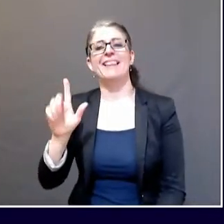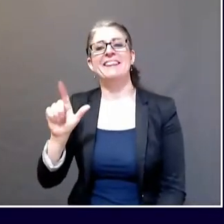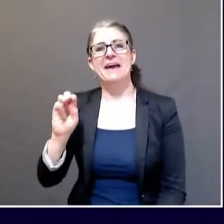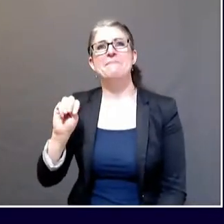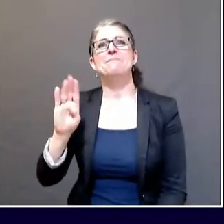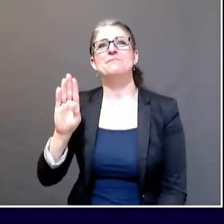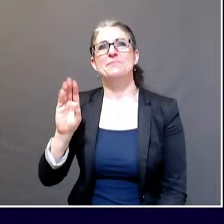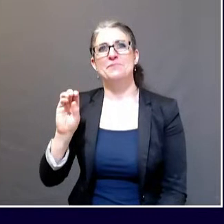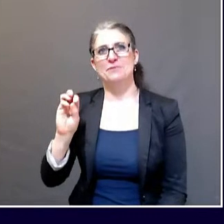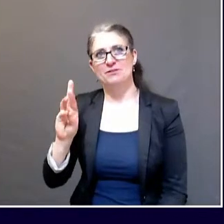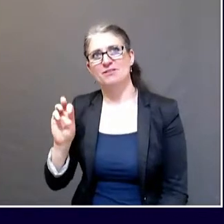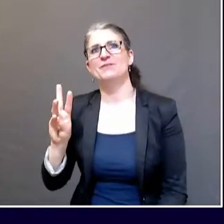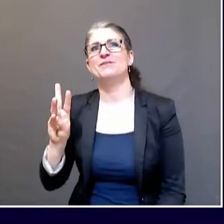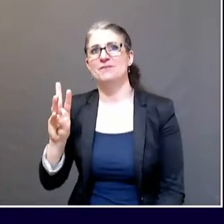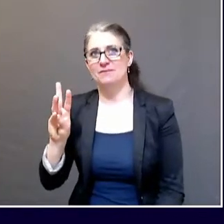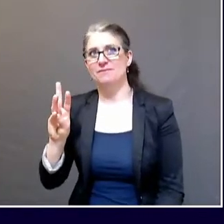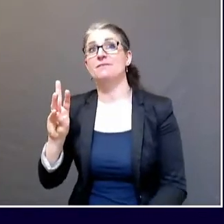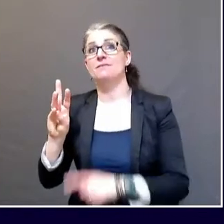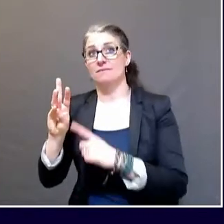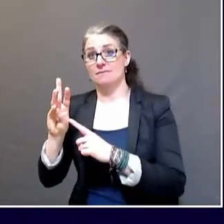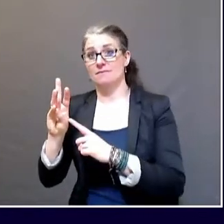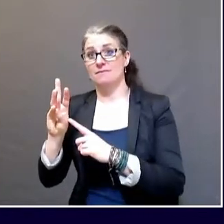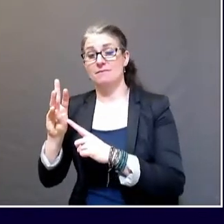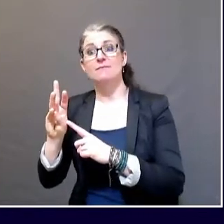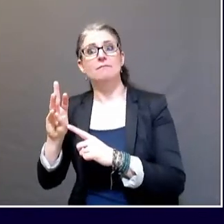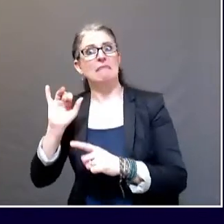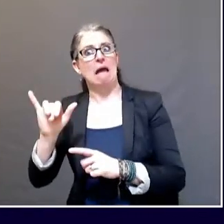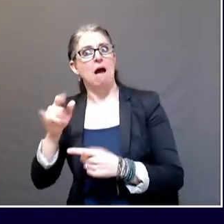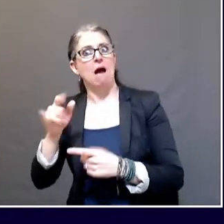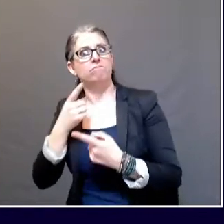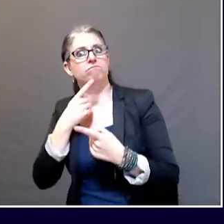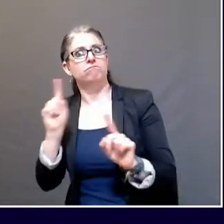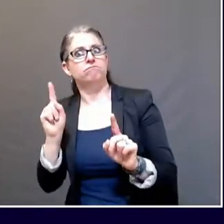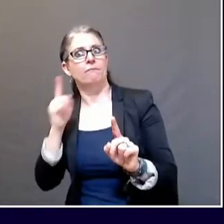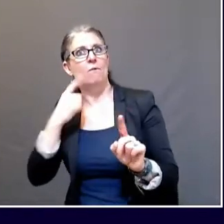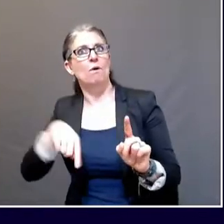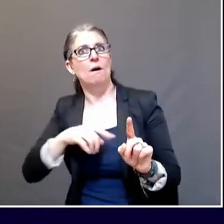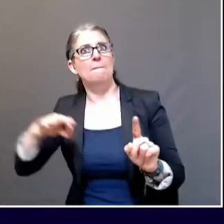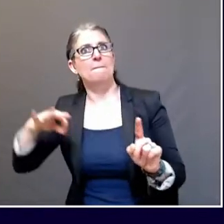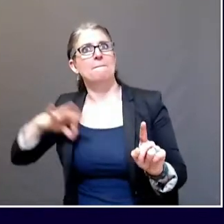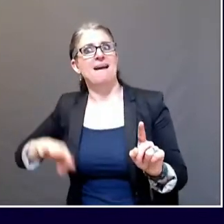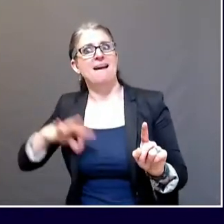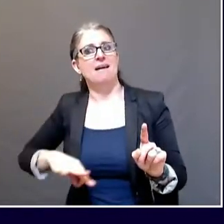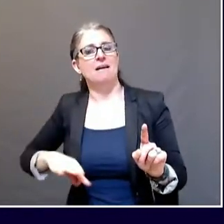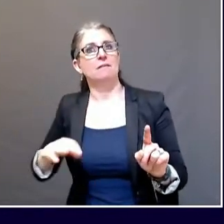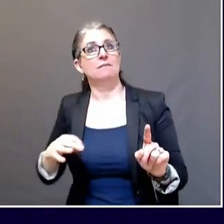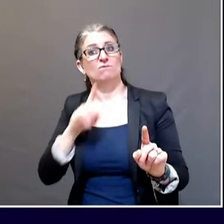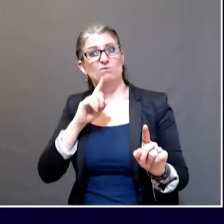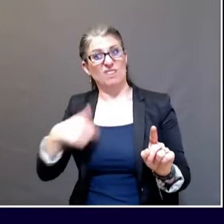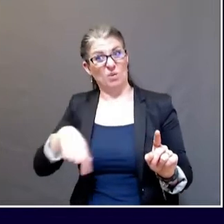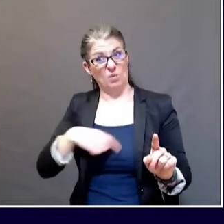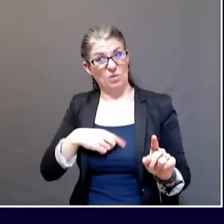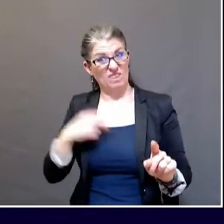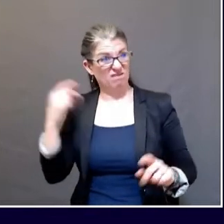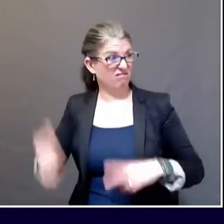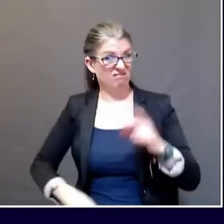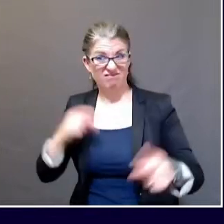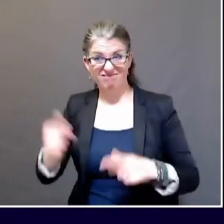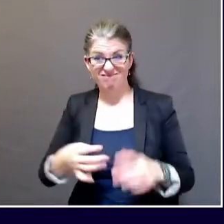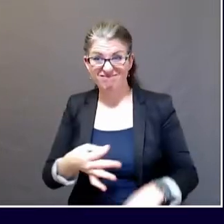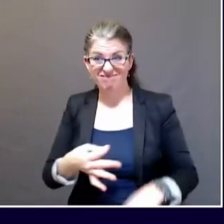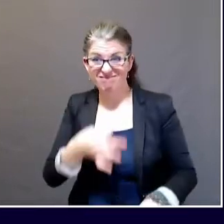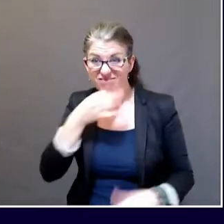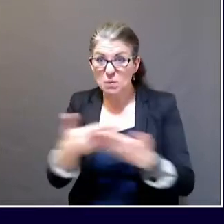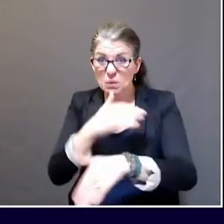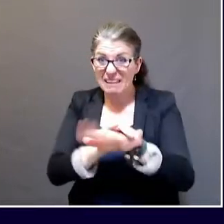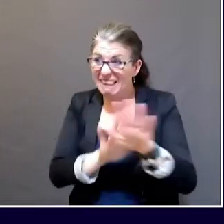New England in terms of the percentage of shots in arms. That's because we want to make sure when the vaccination gets out there, we identify